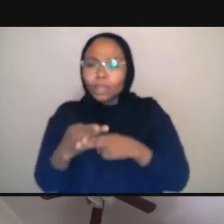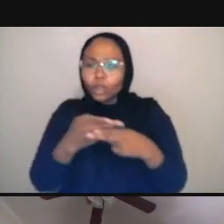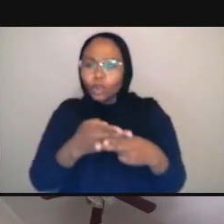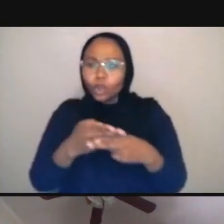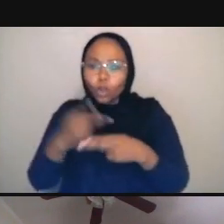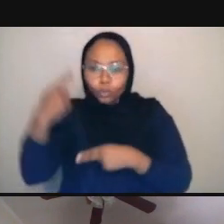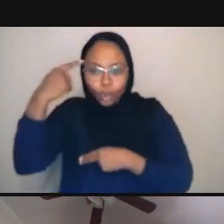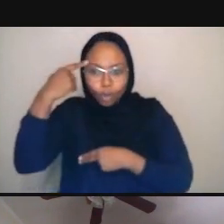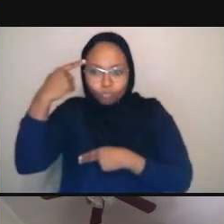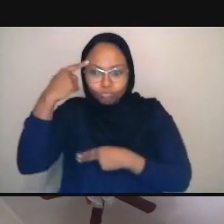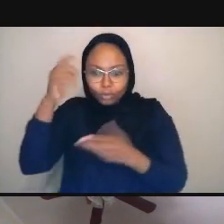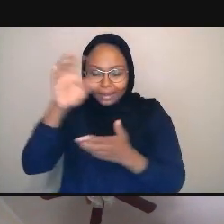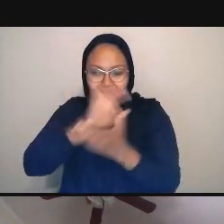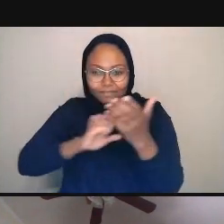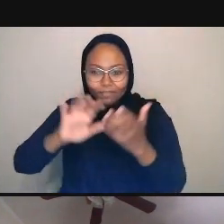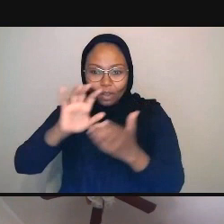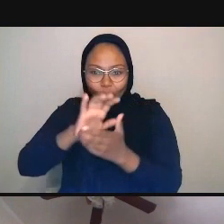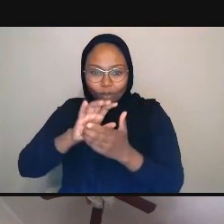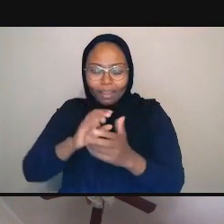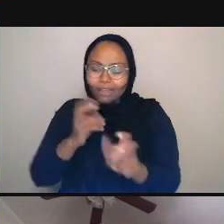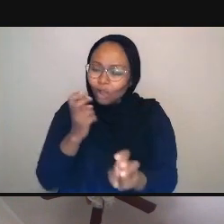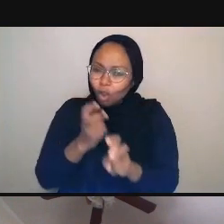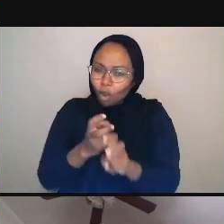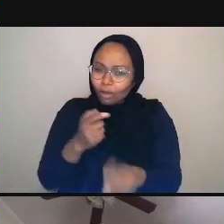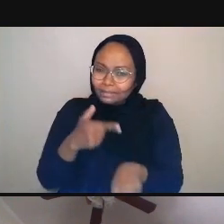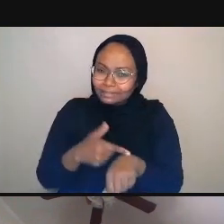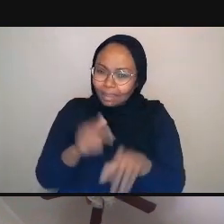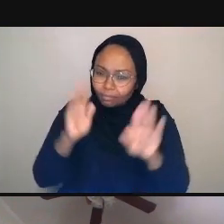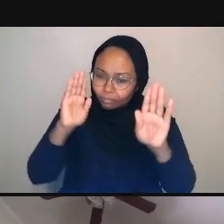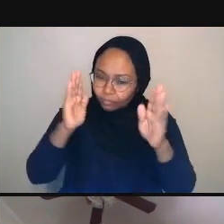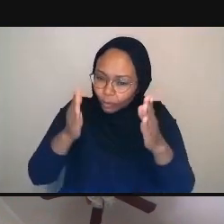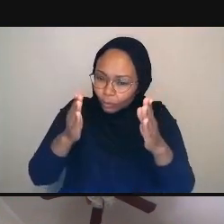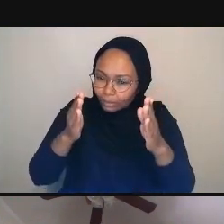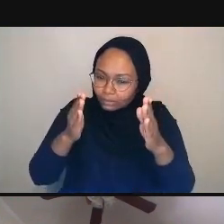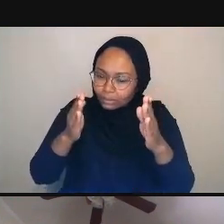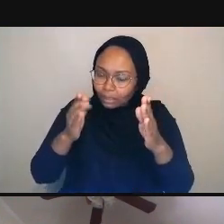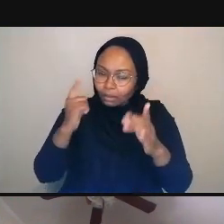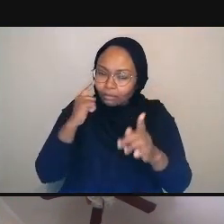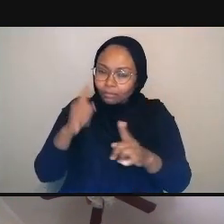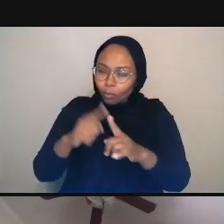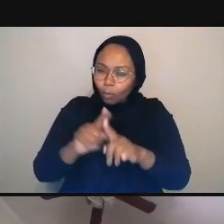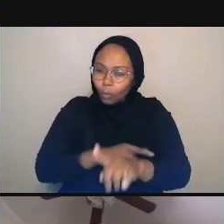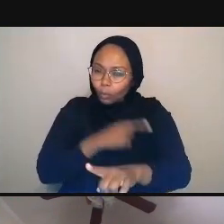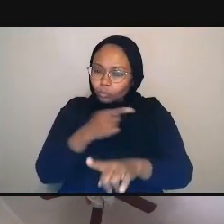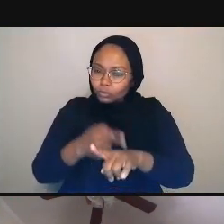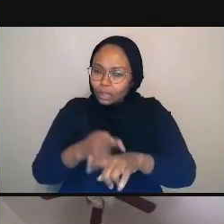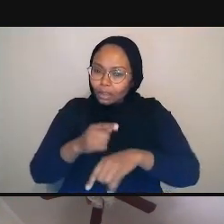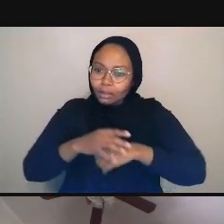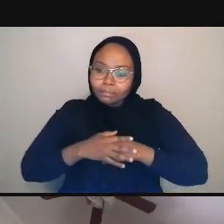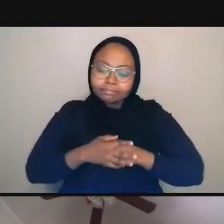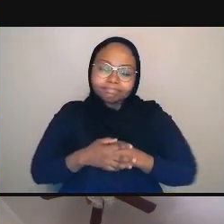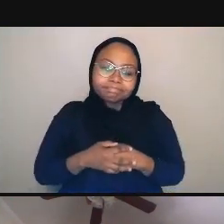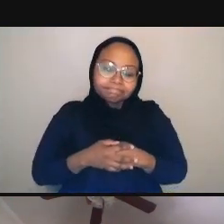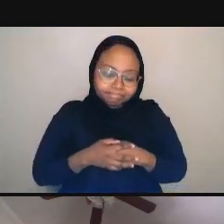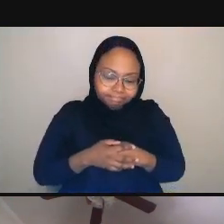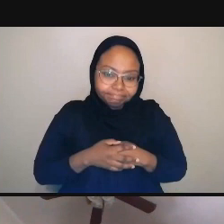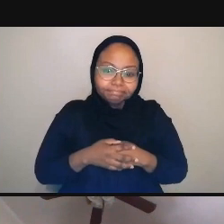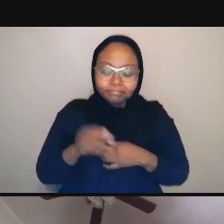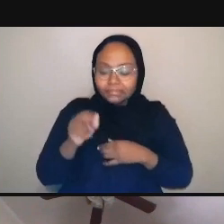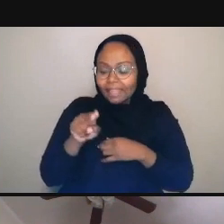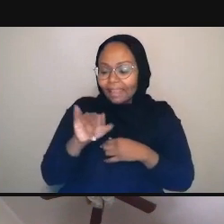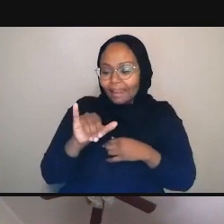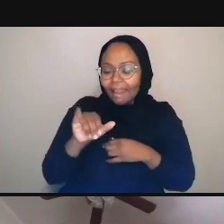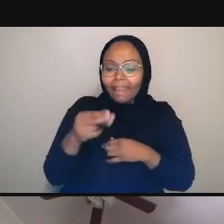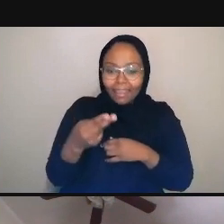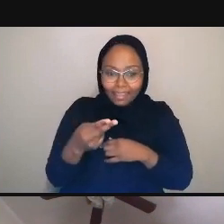have a difficulty in focusing or concentrating for any extended period of time. At the NIH, together